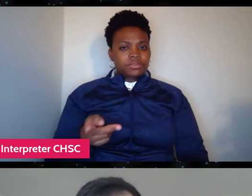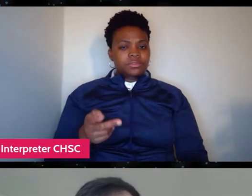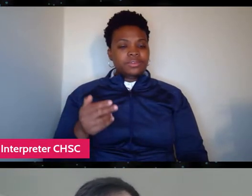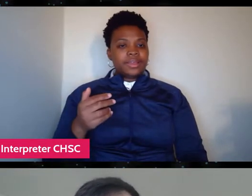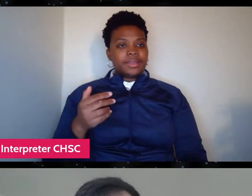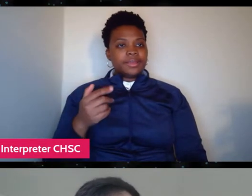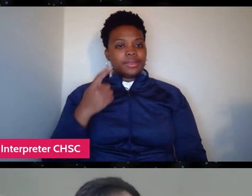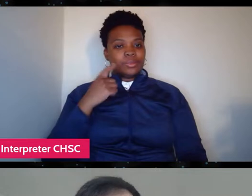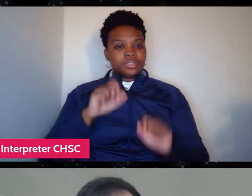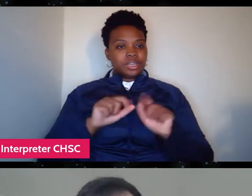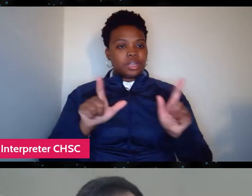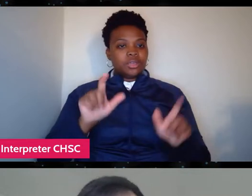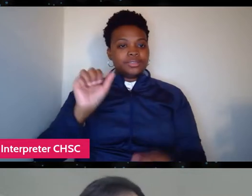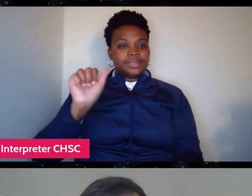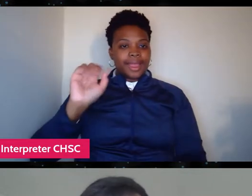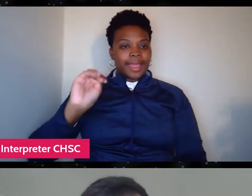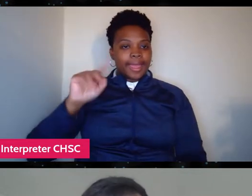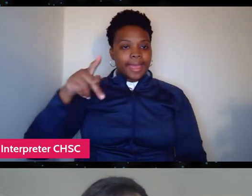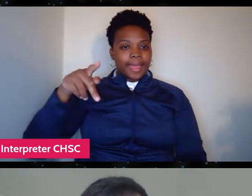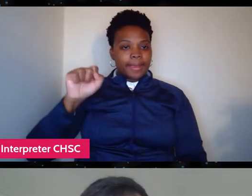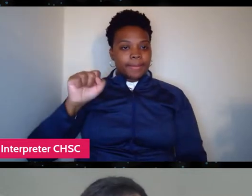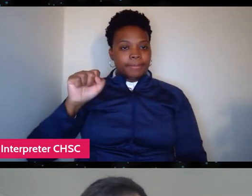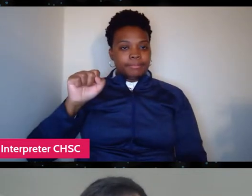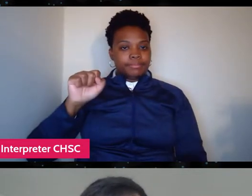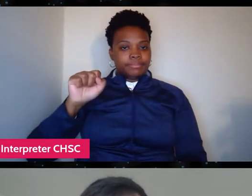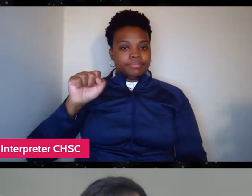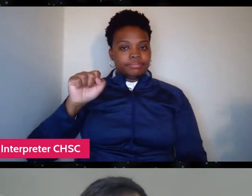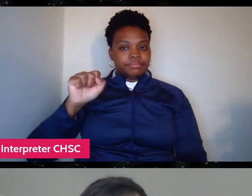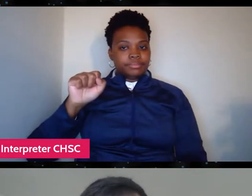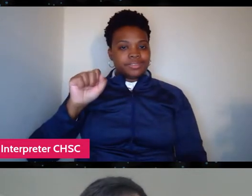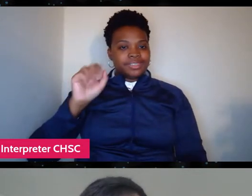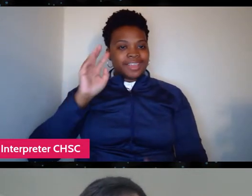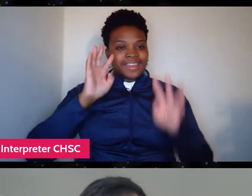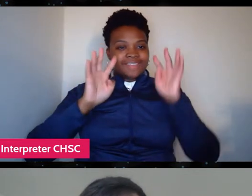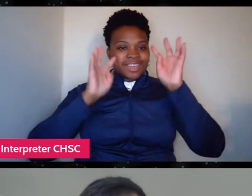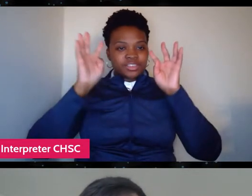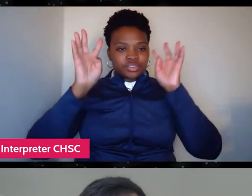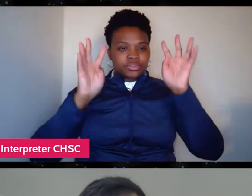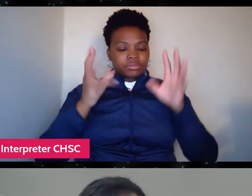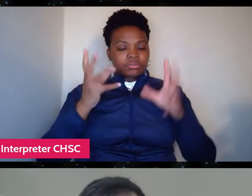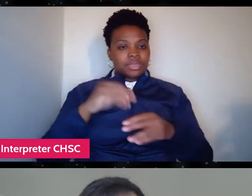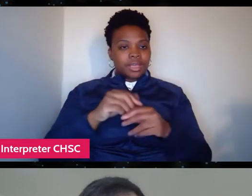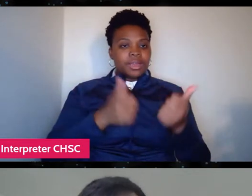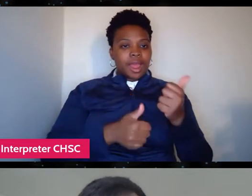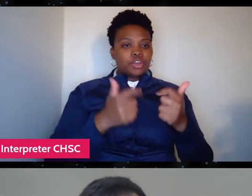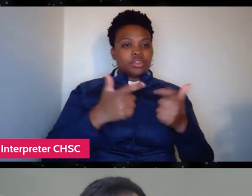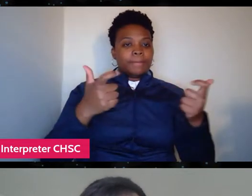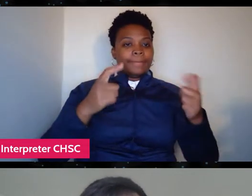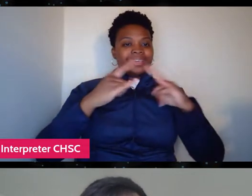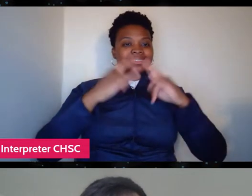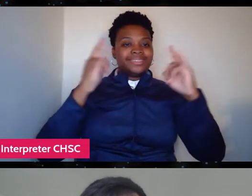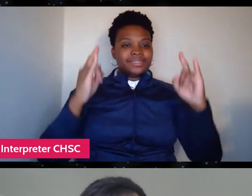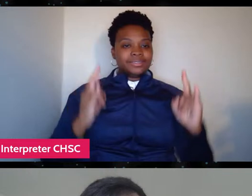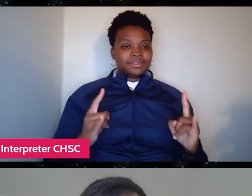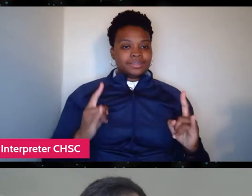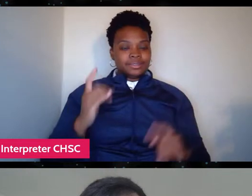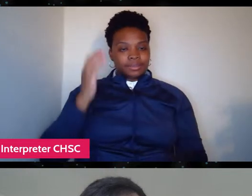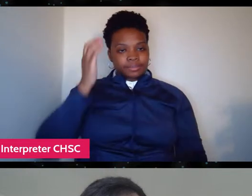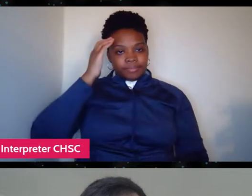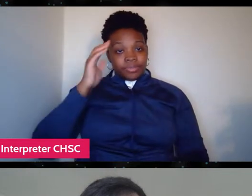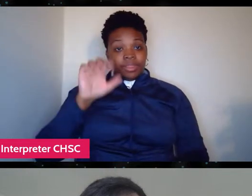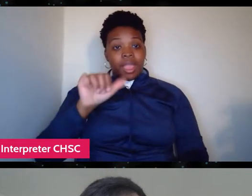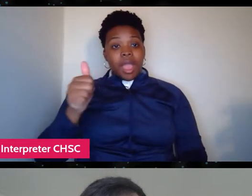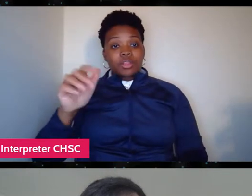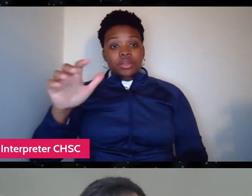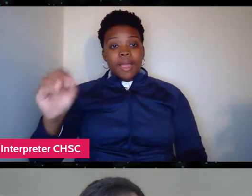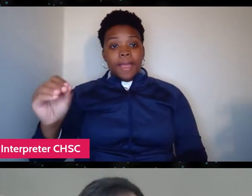launched AMPS Innovation, which again just goes under the big tent mentality, bringing other companies,